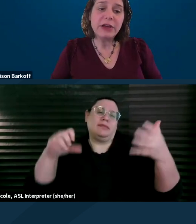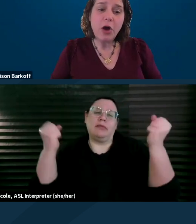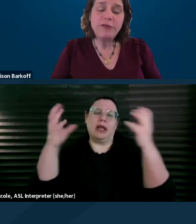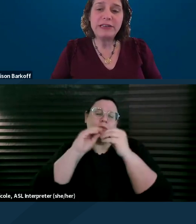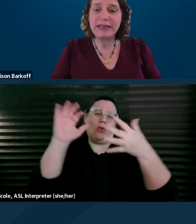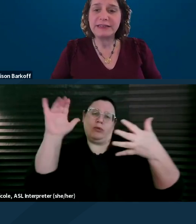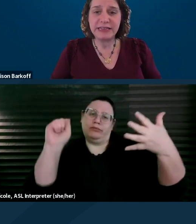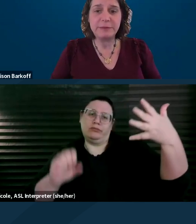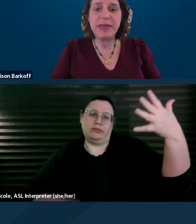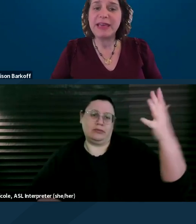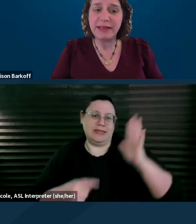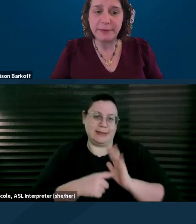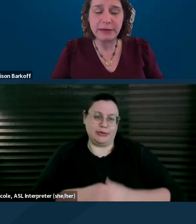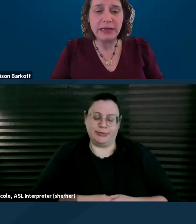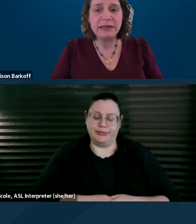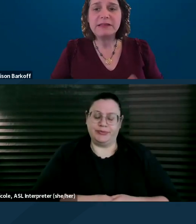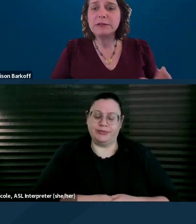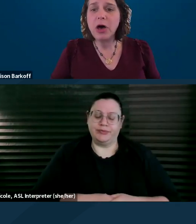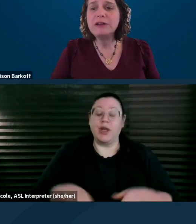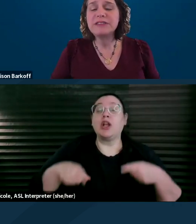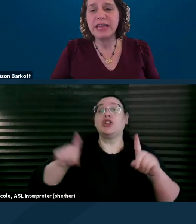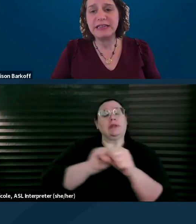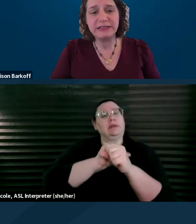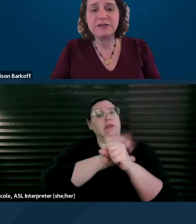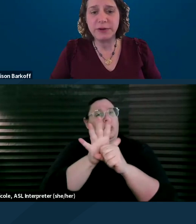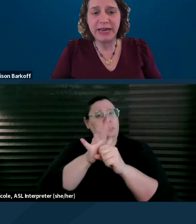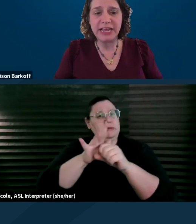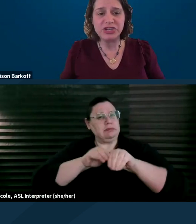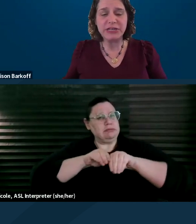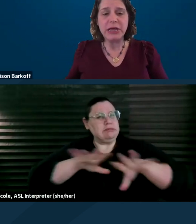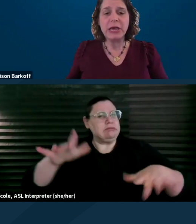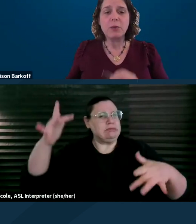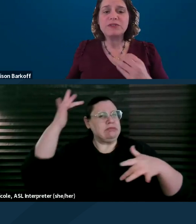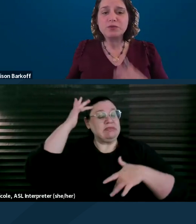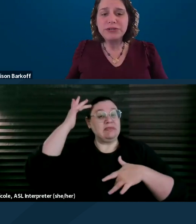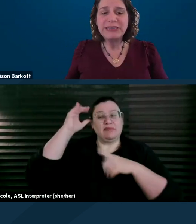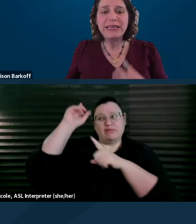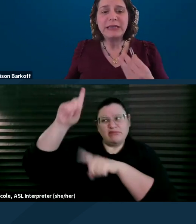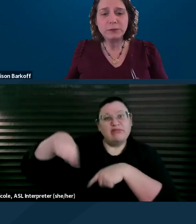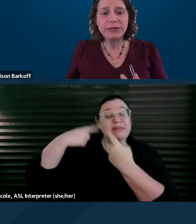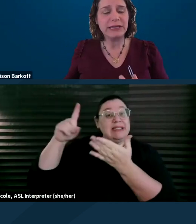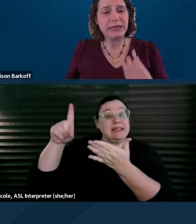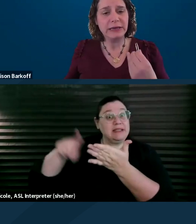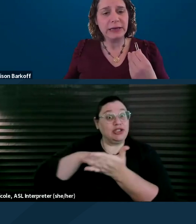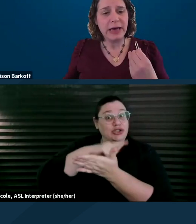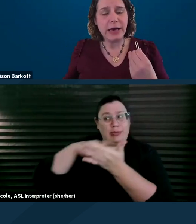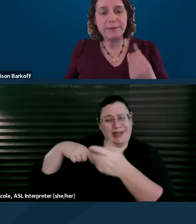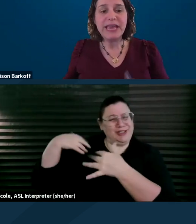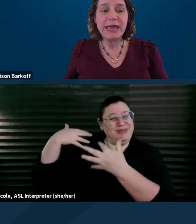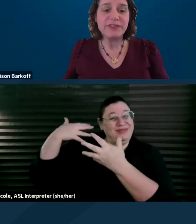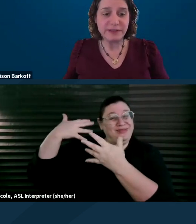And in the COVID-19 pandemic, this long-standing discrimination was